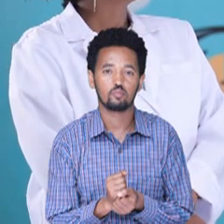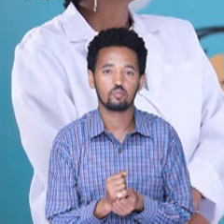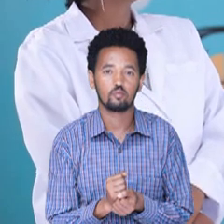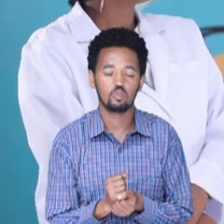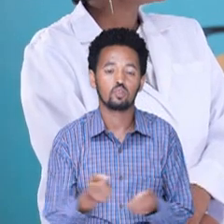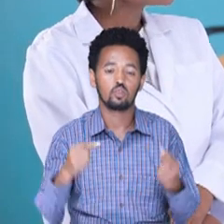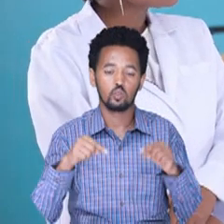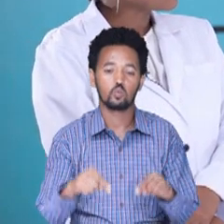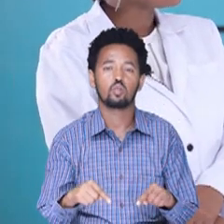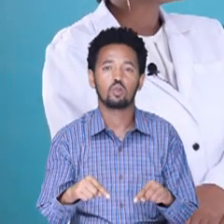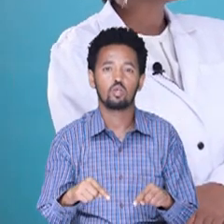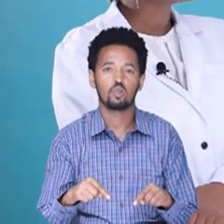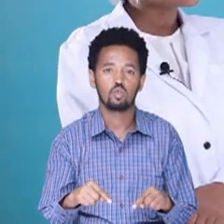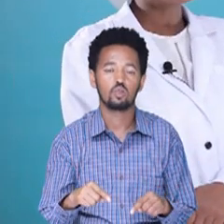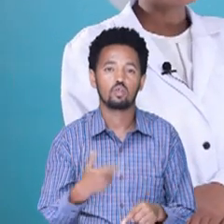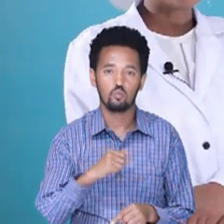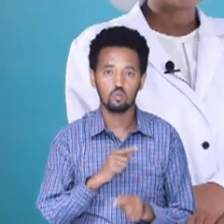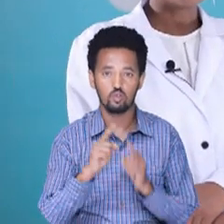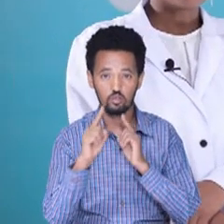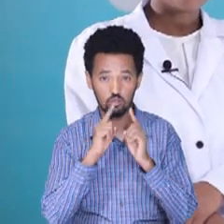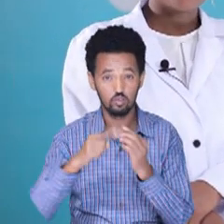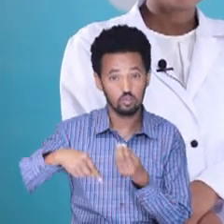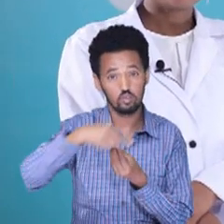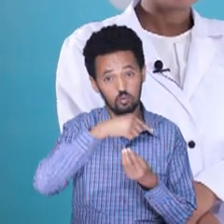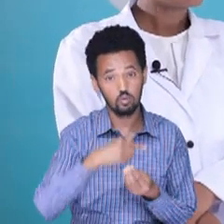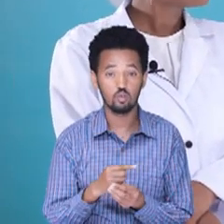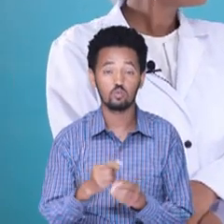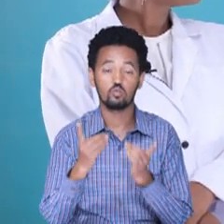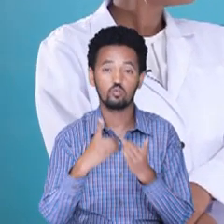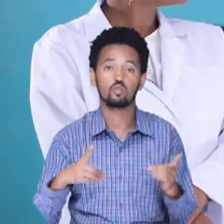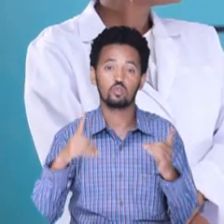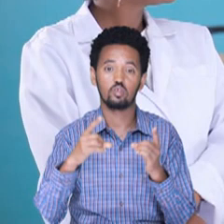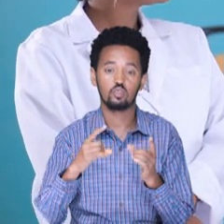Today, we will discuss about the drainage system of Africa.